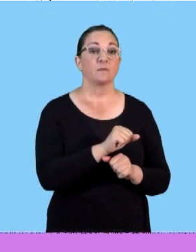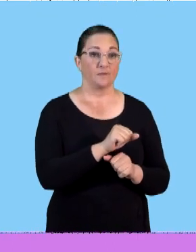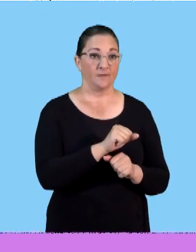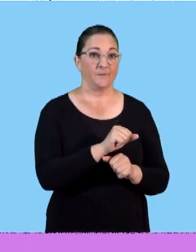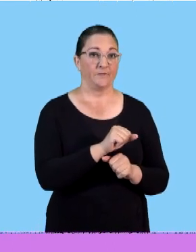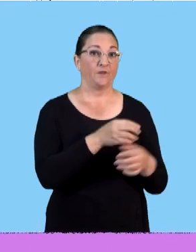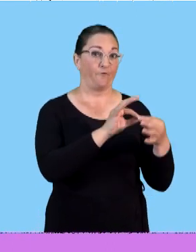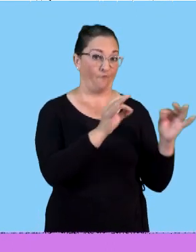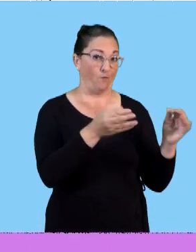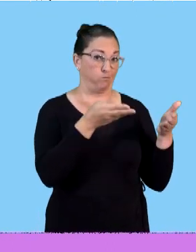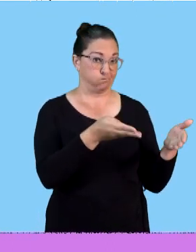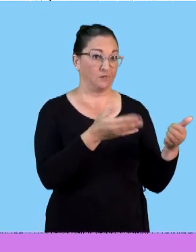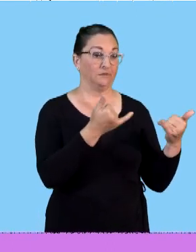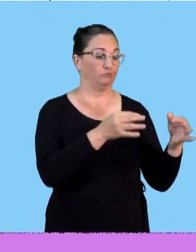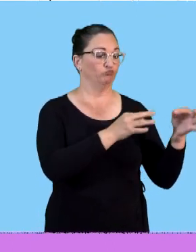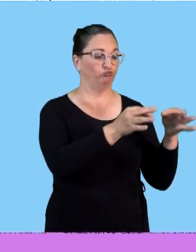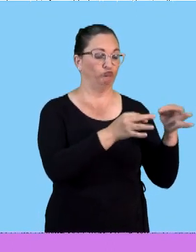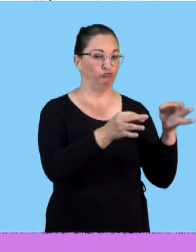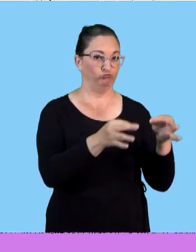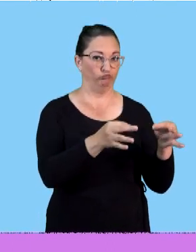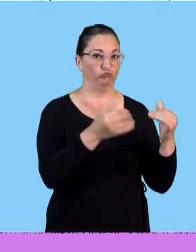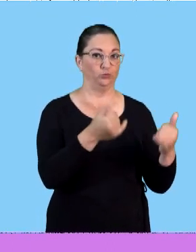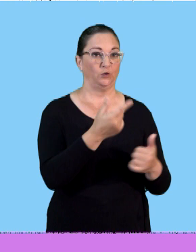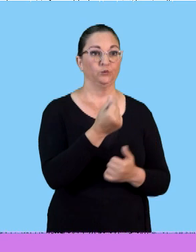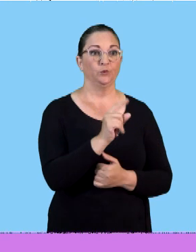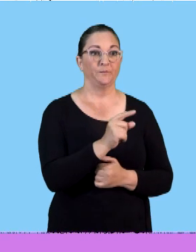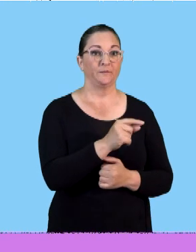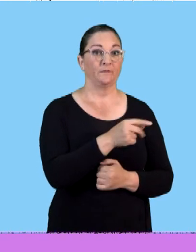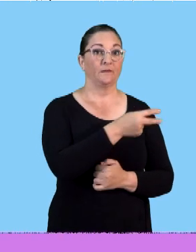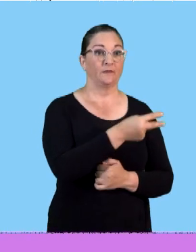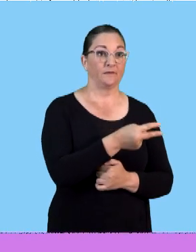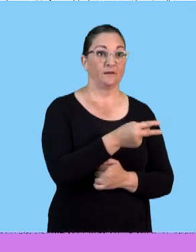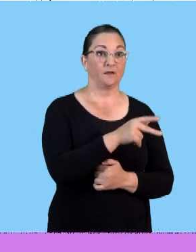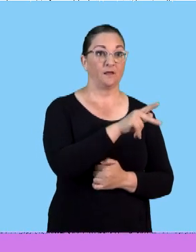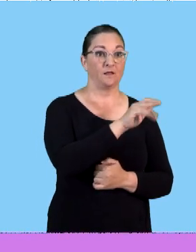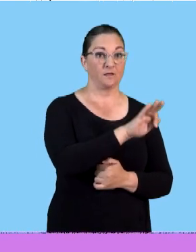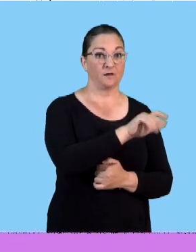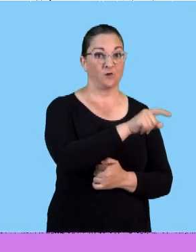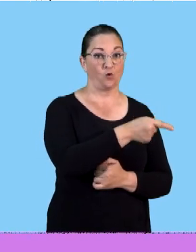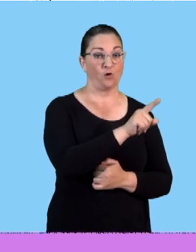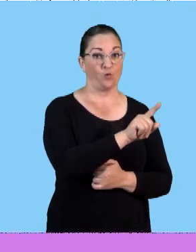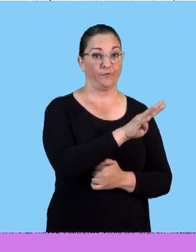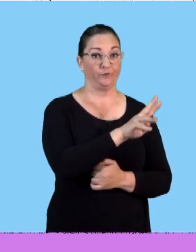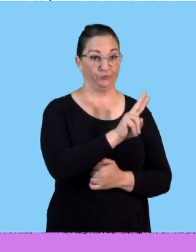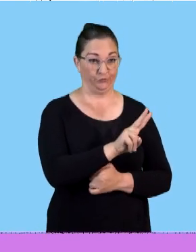times radius squared times height. Now I will substitute by indicating this will be